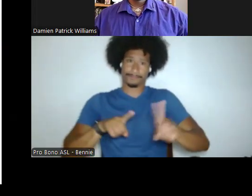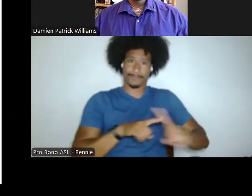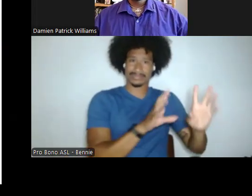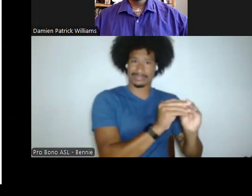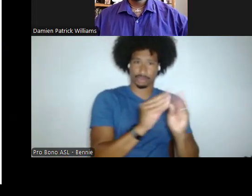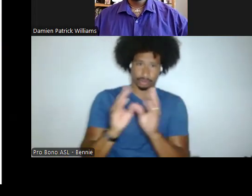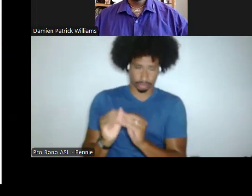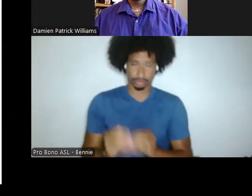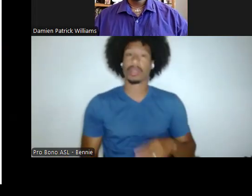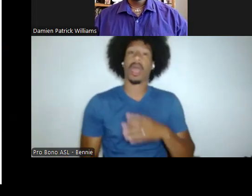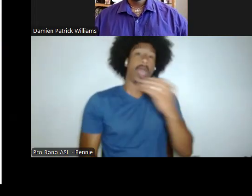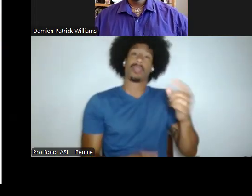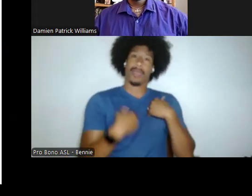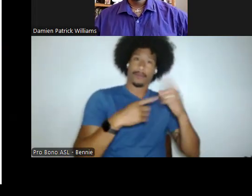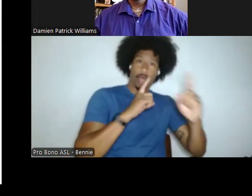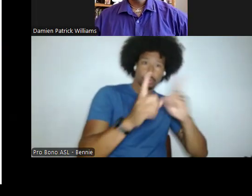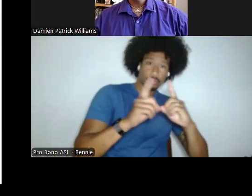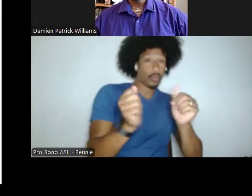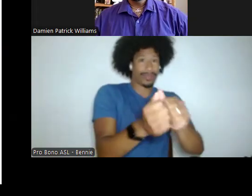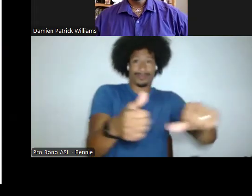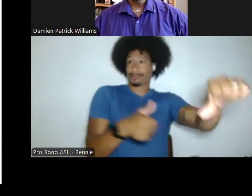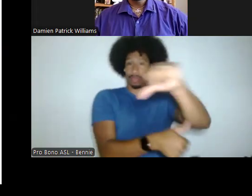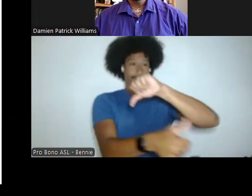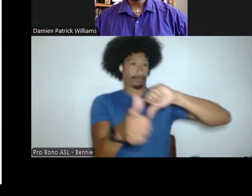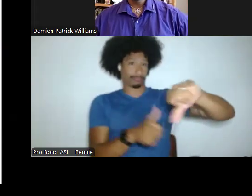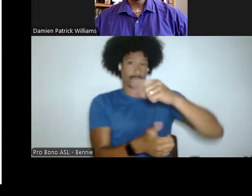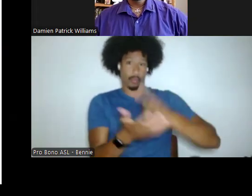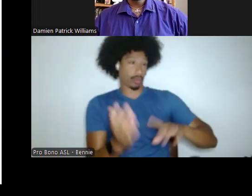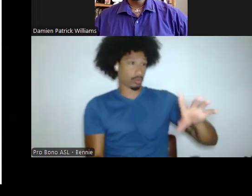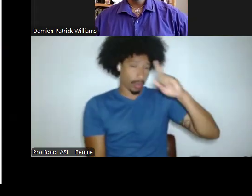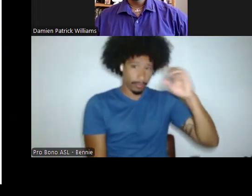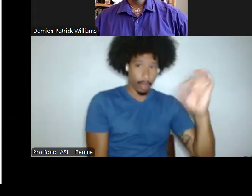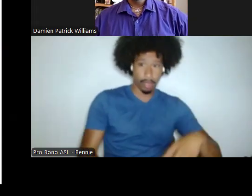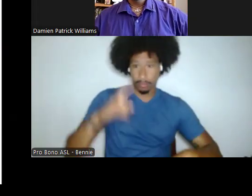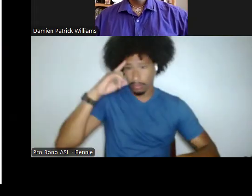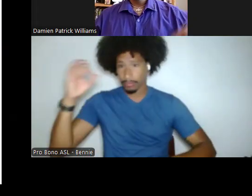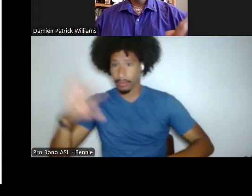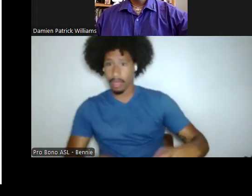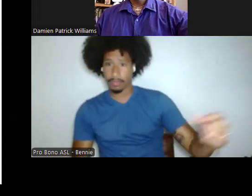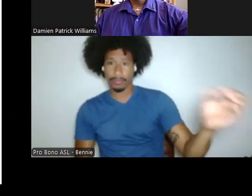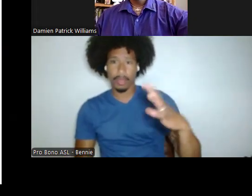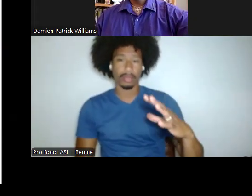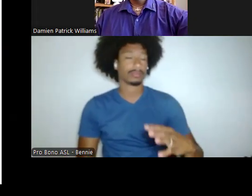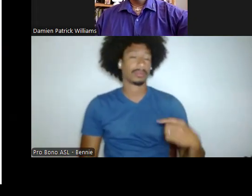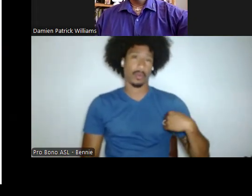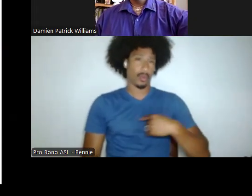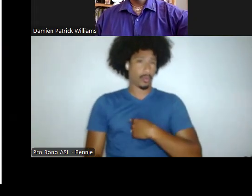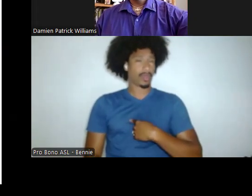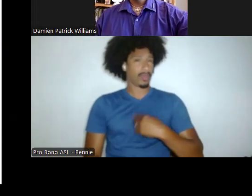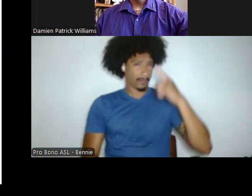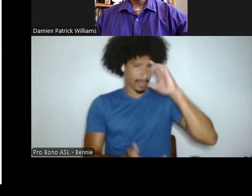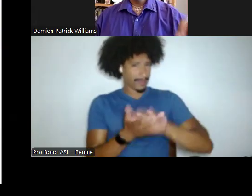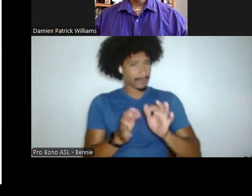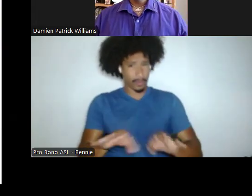and then have conversations usually with each other about their thoughts about the technology. And we think it's really important that researchers see disabled people have